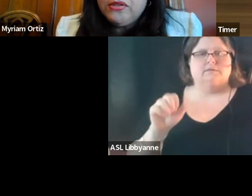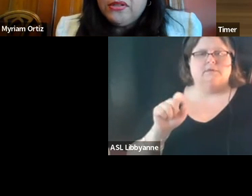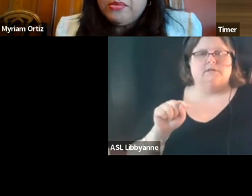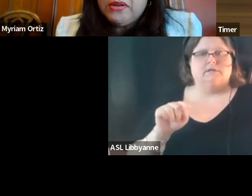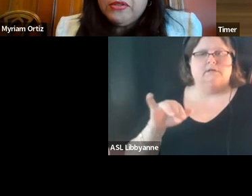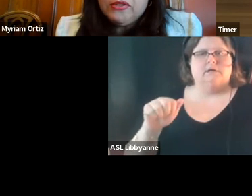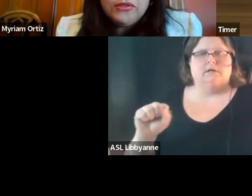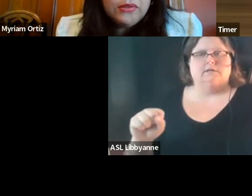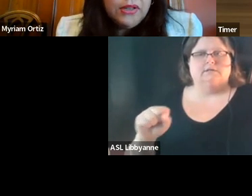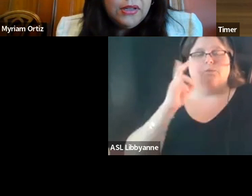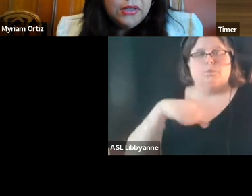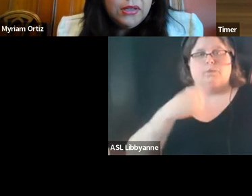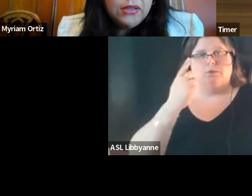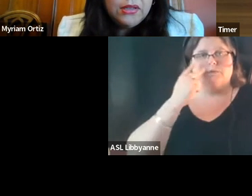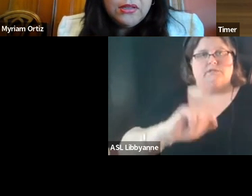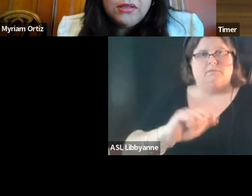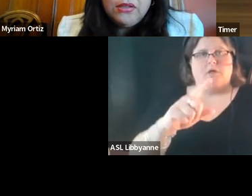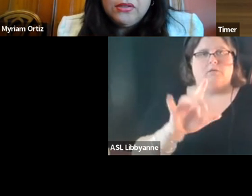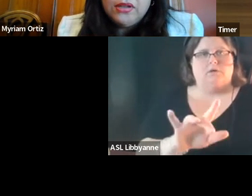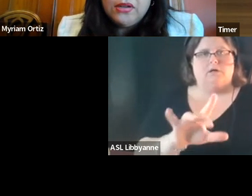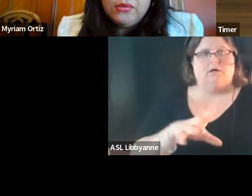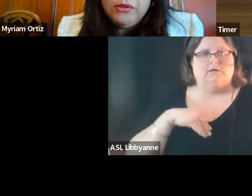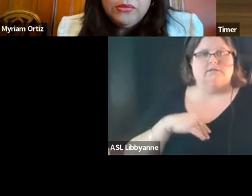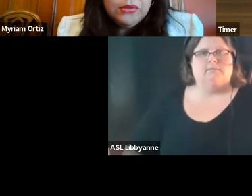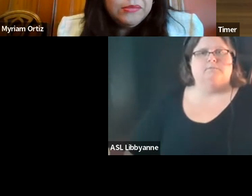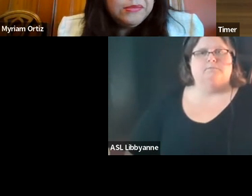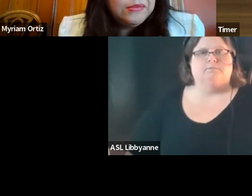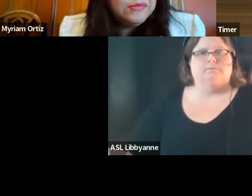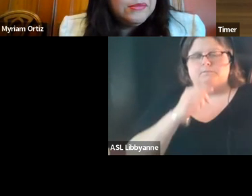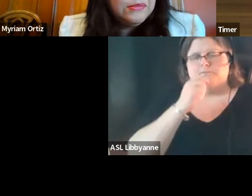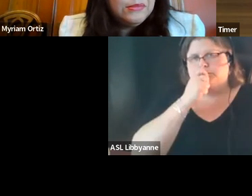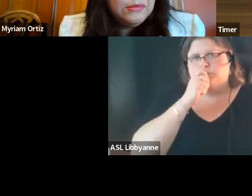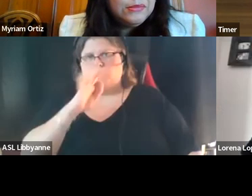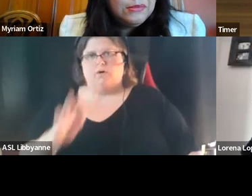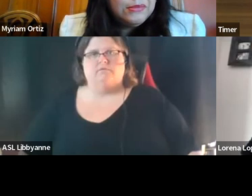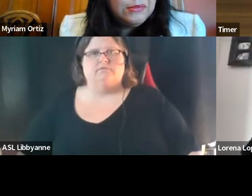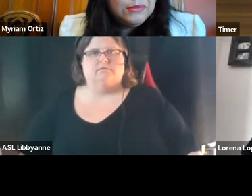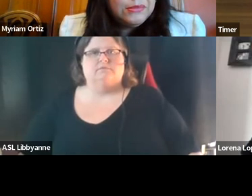When you see the prompt on your screen, you can unmute.